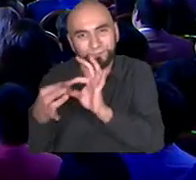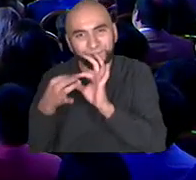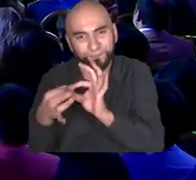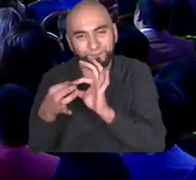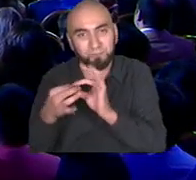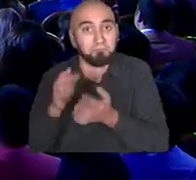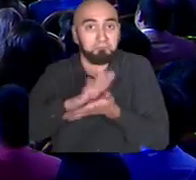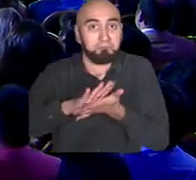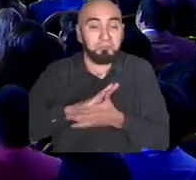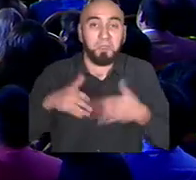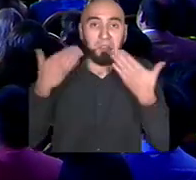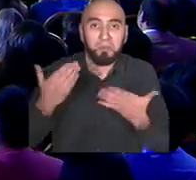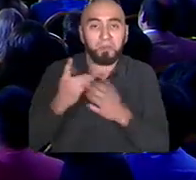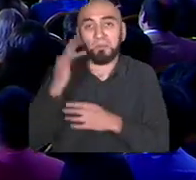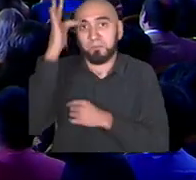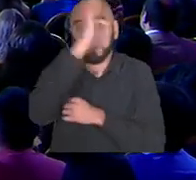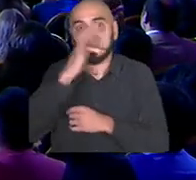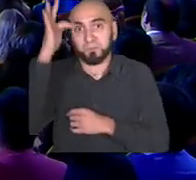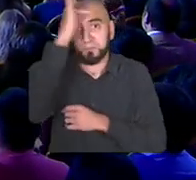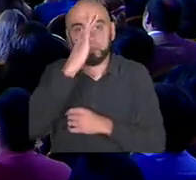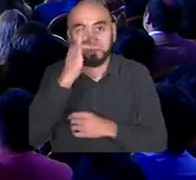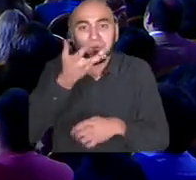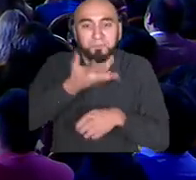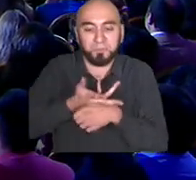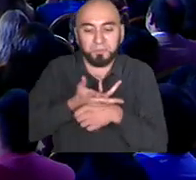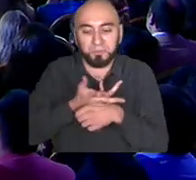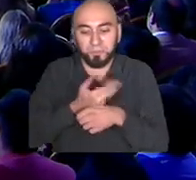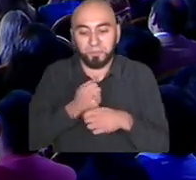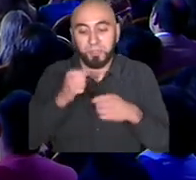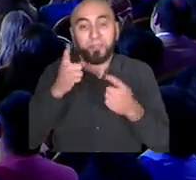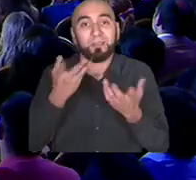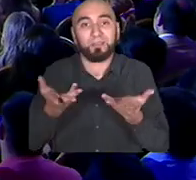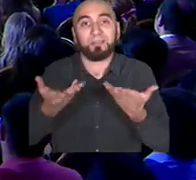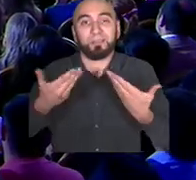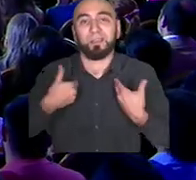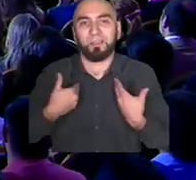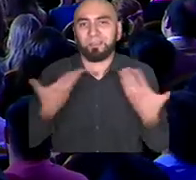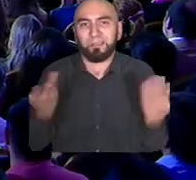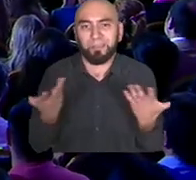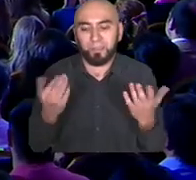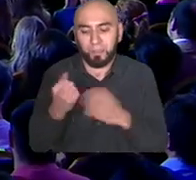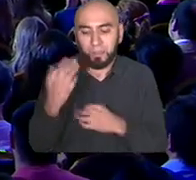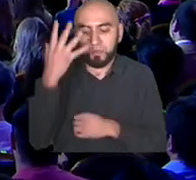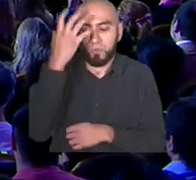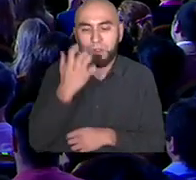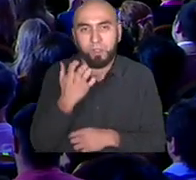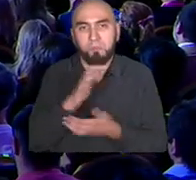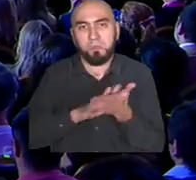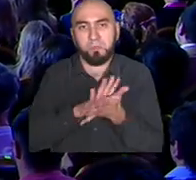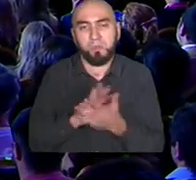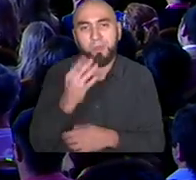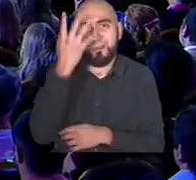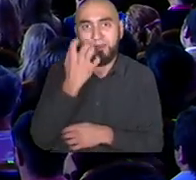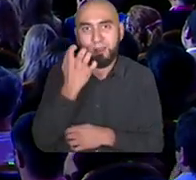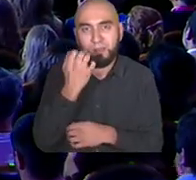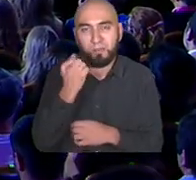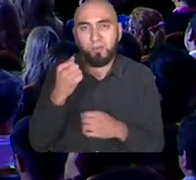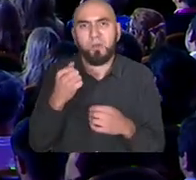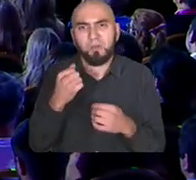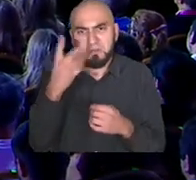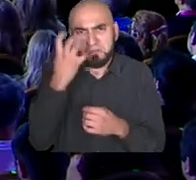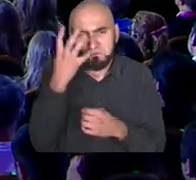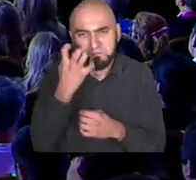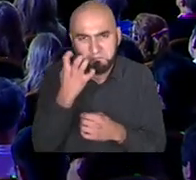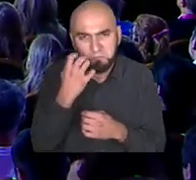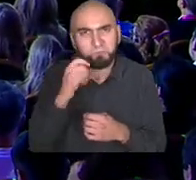algorithm, it makes us upset because if we're upset, we're on the site longer, we're more likely to click